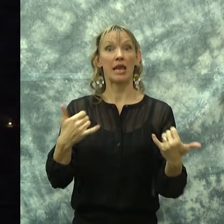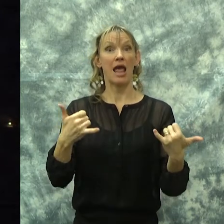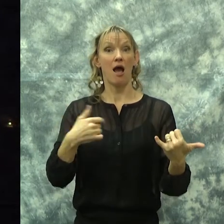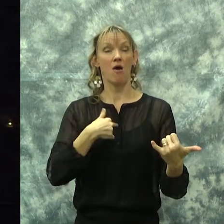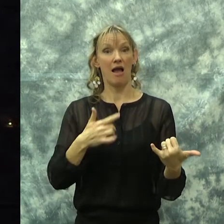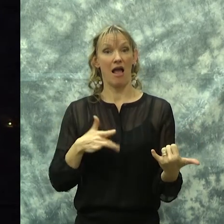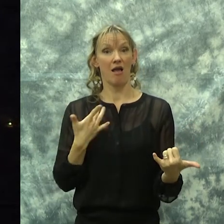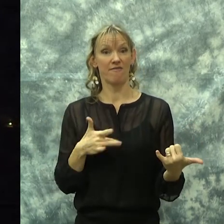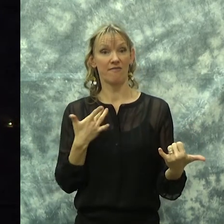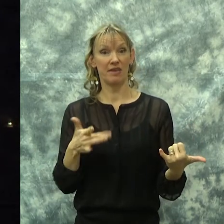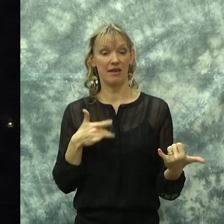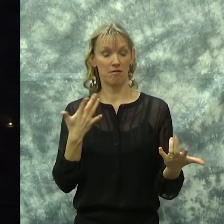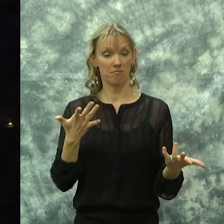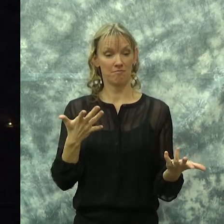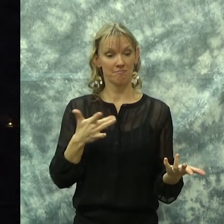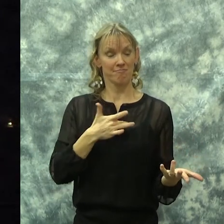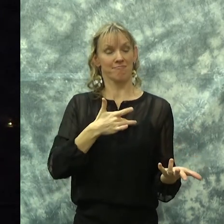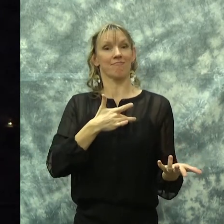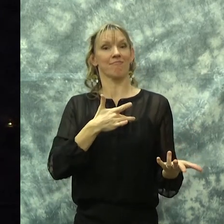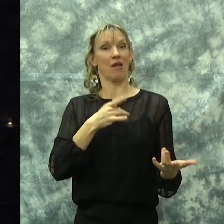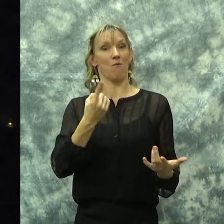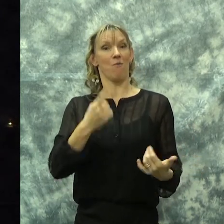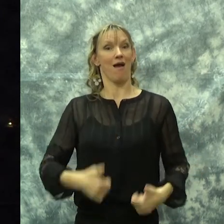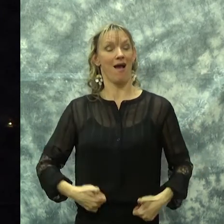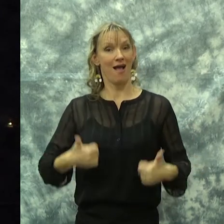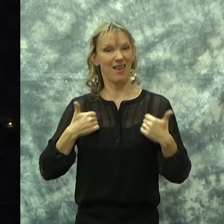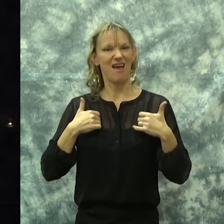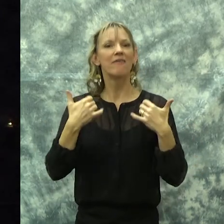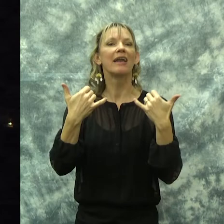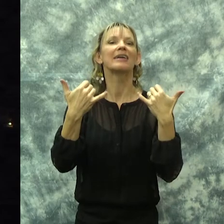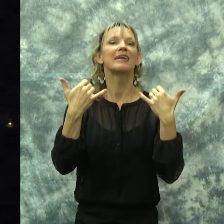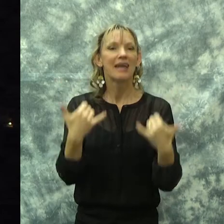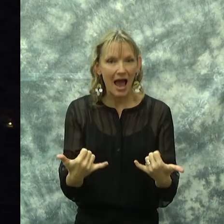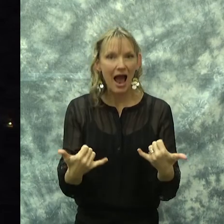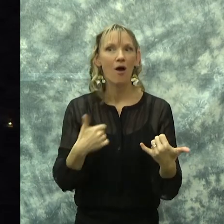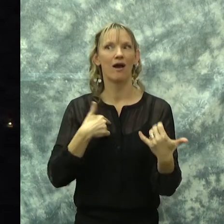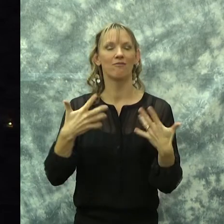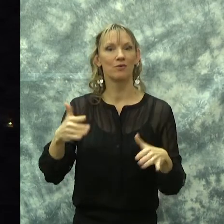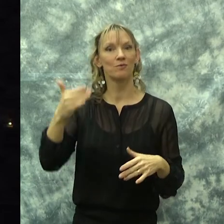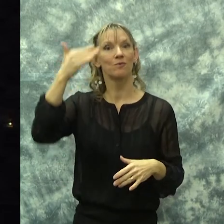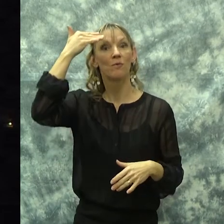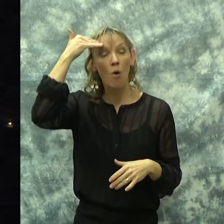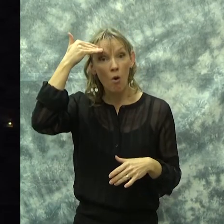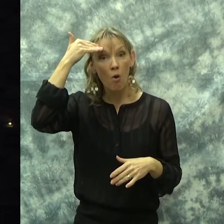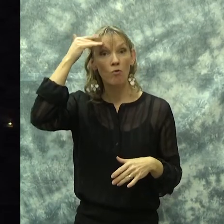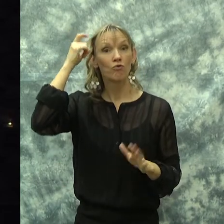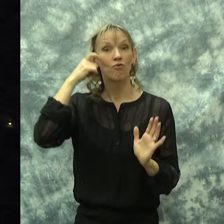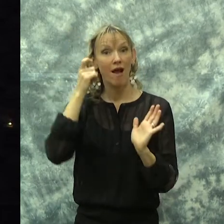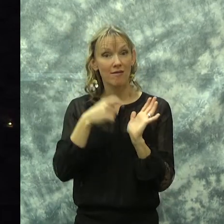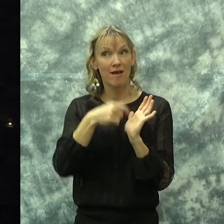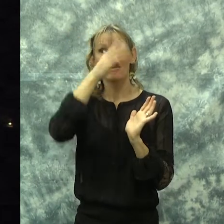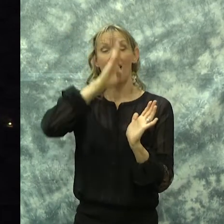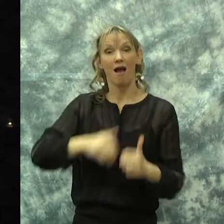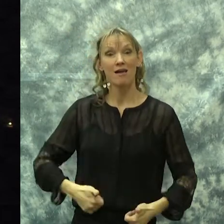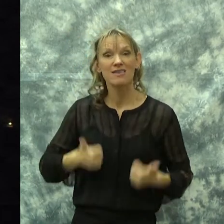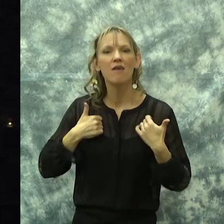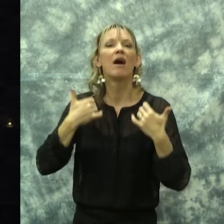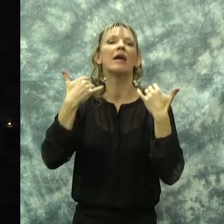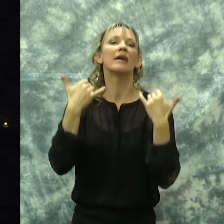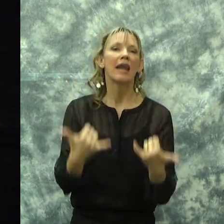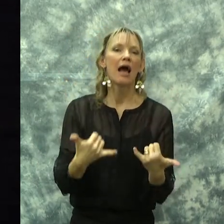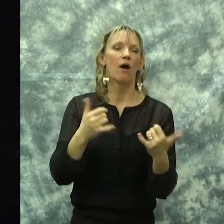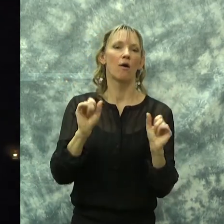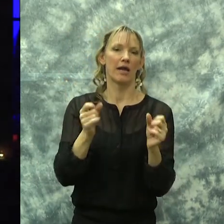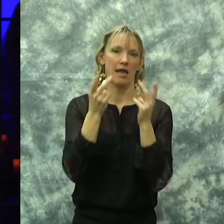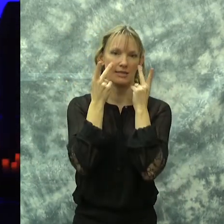that I feel a sense of this one life, now that I know and recognize God's life, now